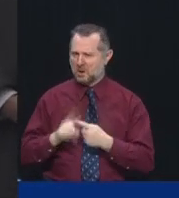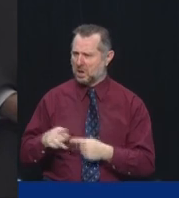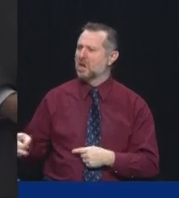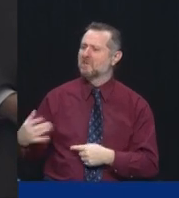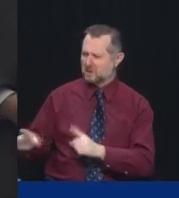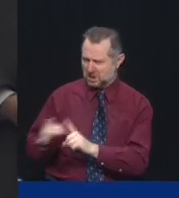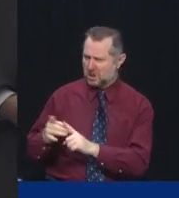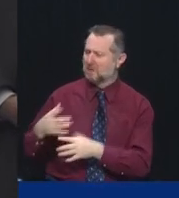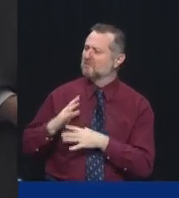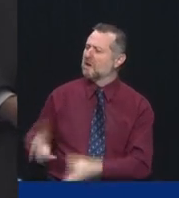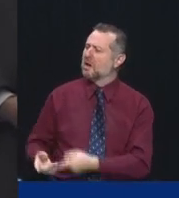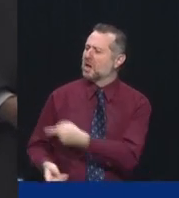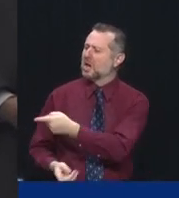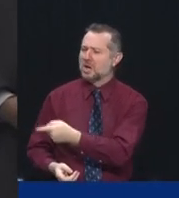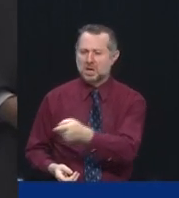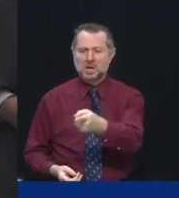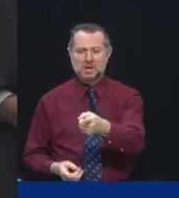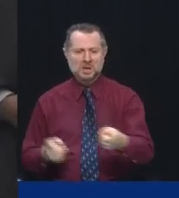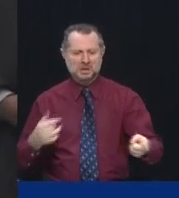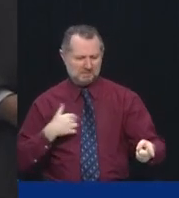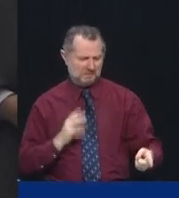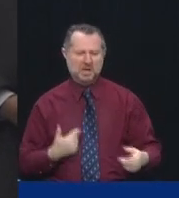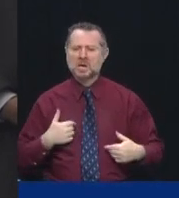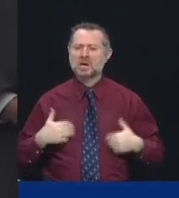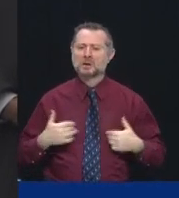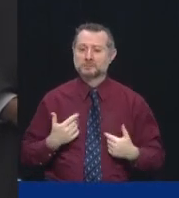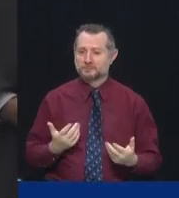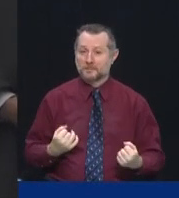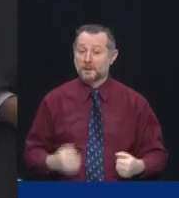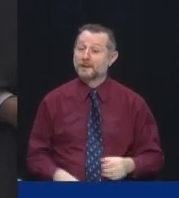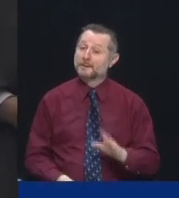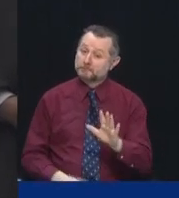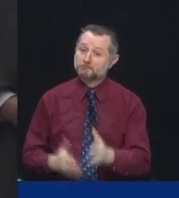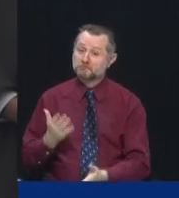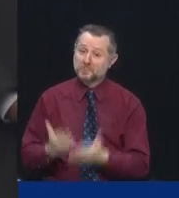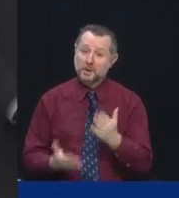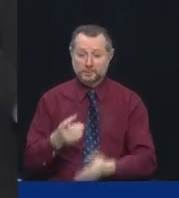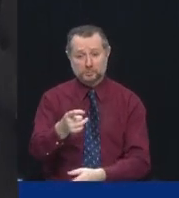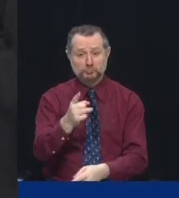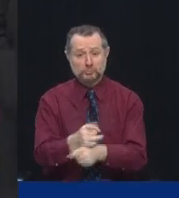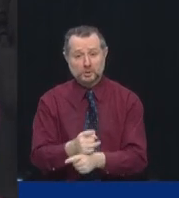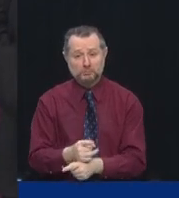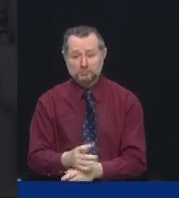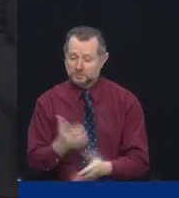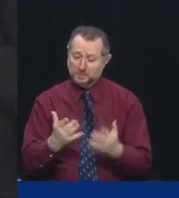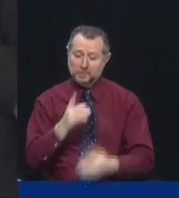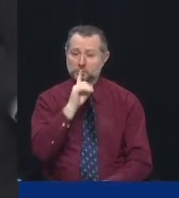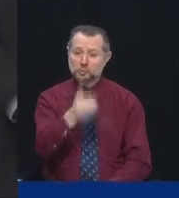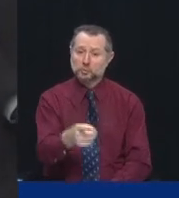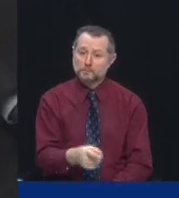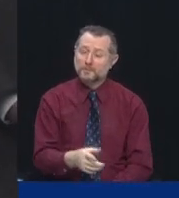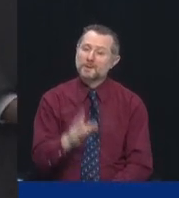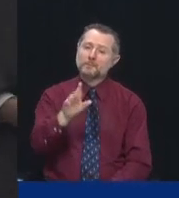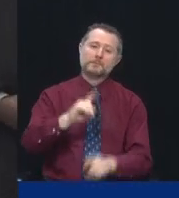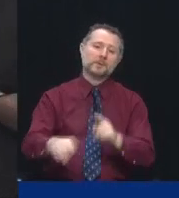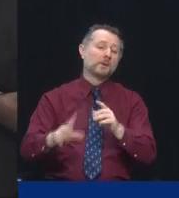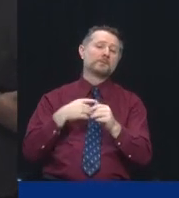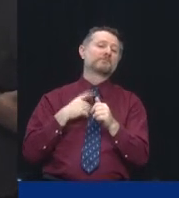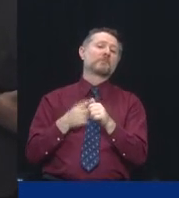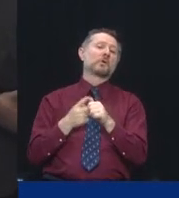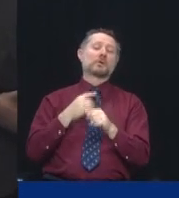young, I'm strong. That may all be true. But first of all, it's not true.